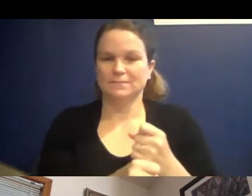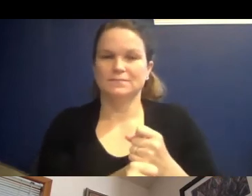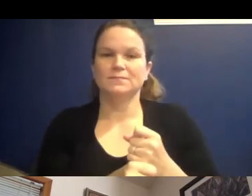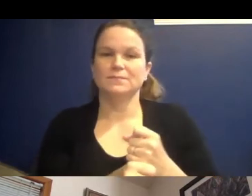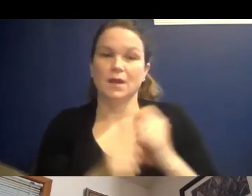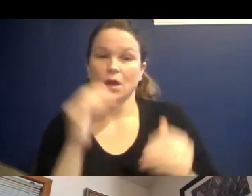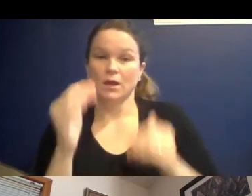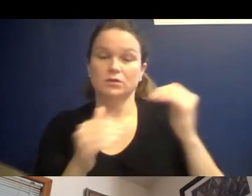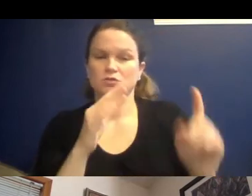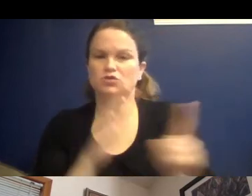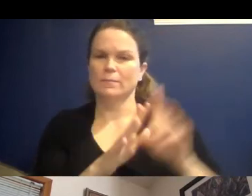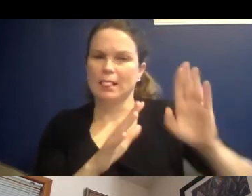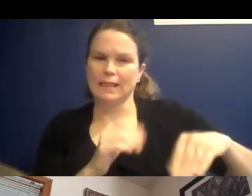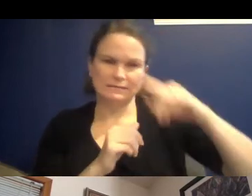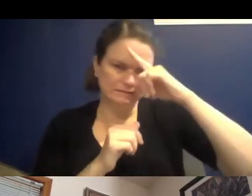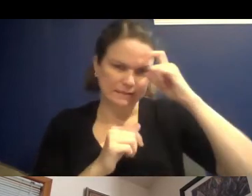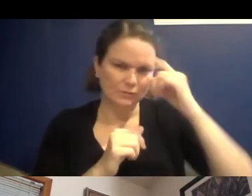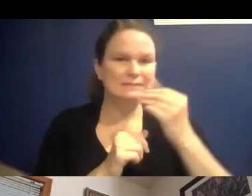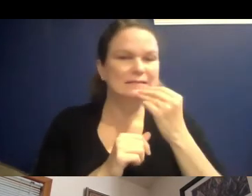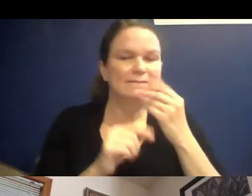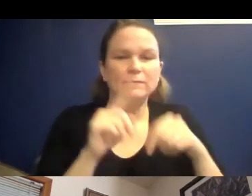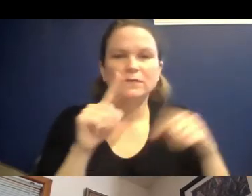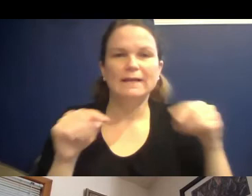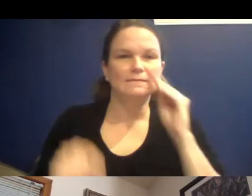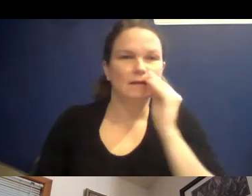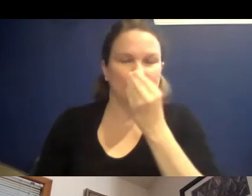and sip nectar from a variety of flowers.